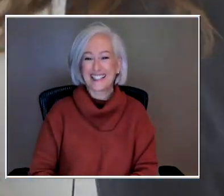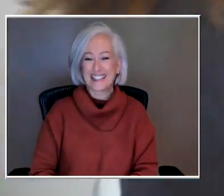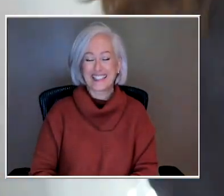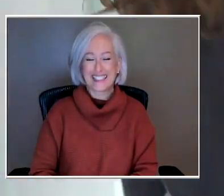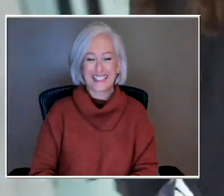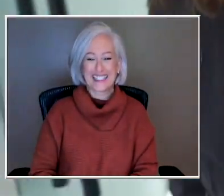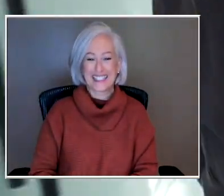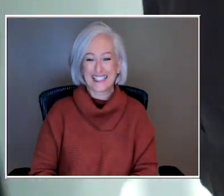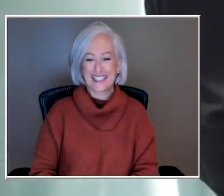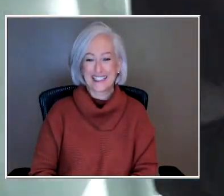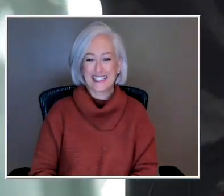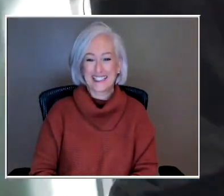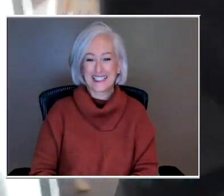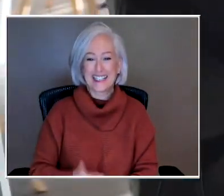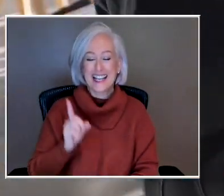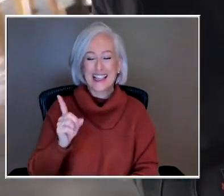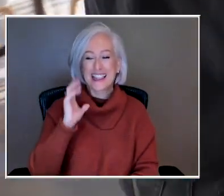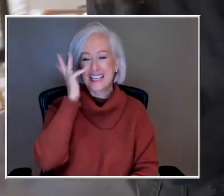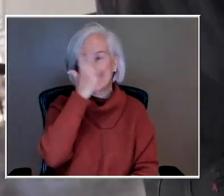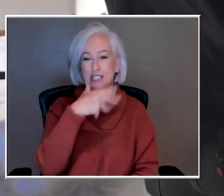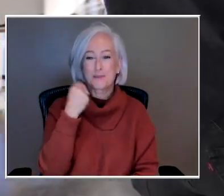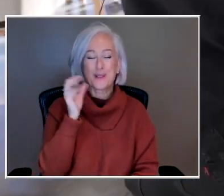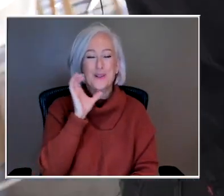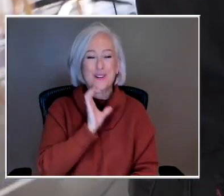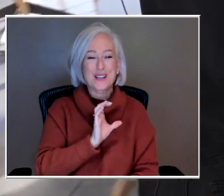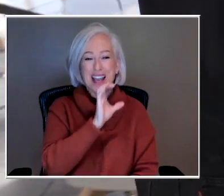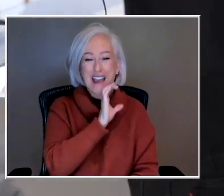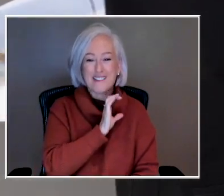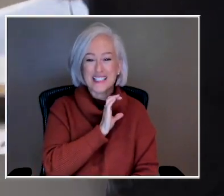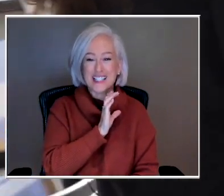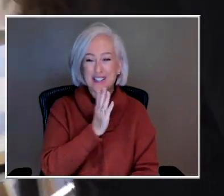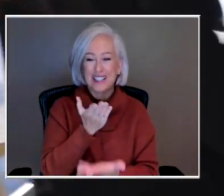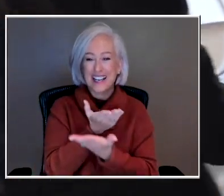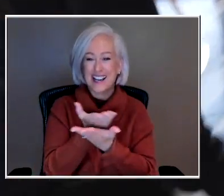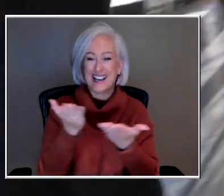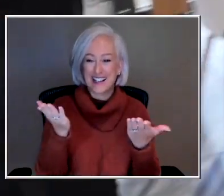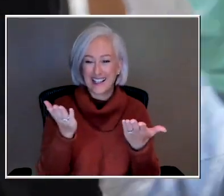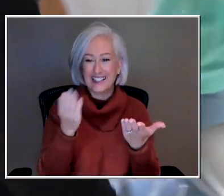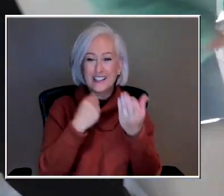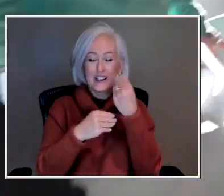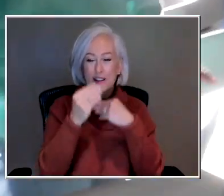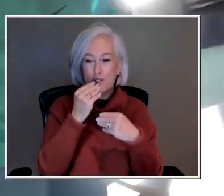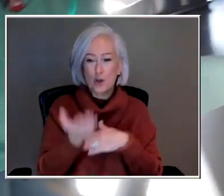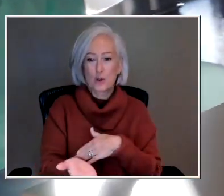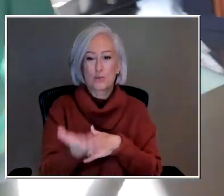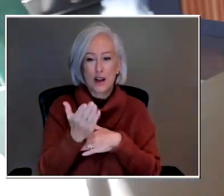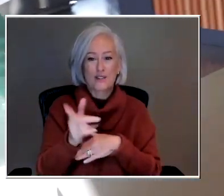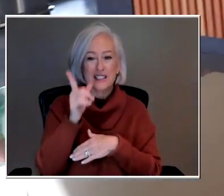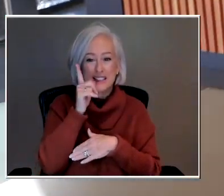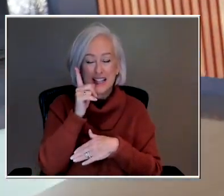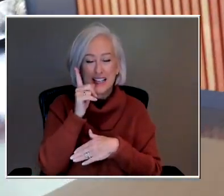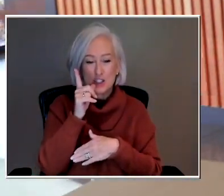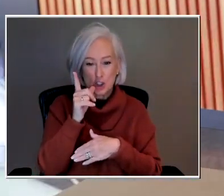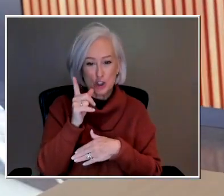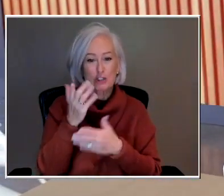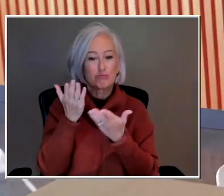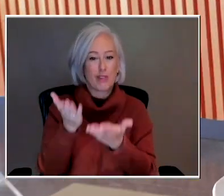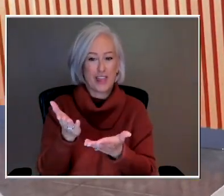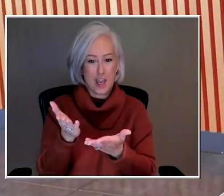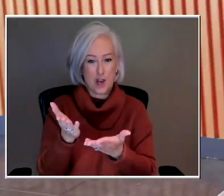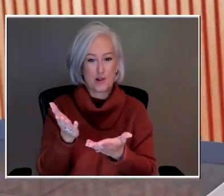So this lovely cafeteria everywhere. Our food, breakfast and lunch is usually there. You know, we have all